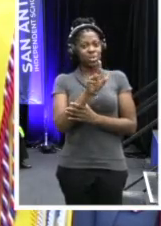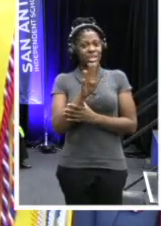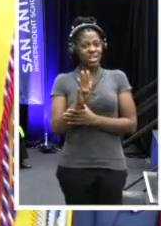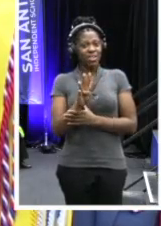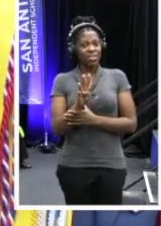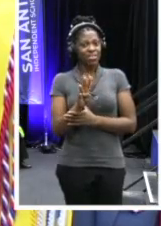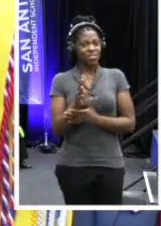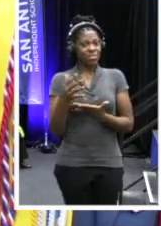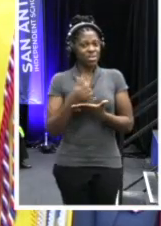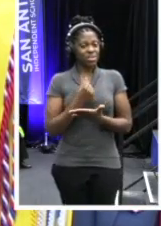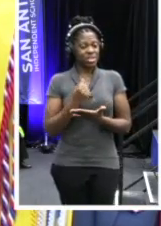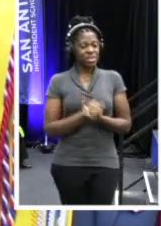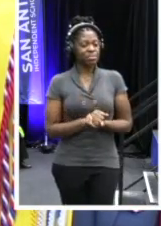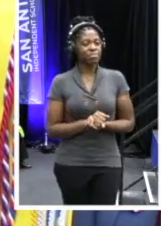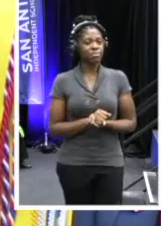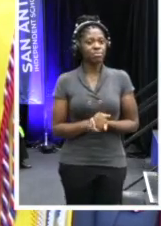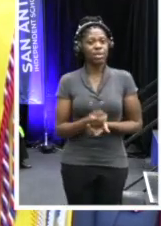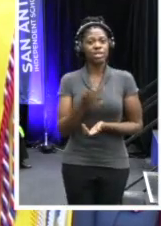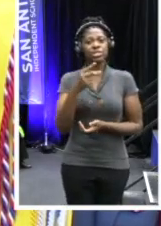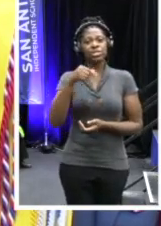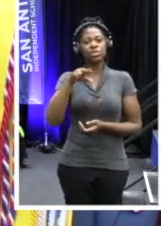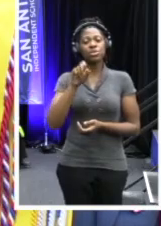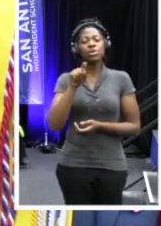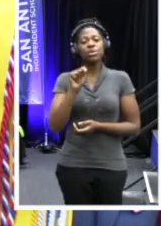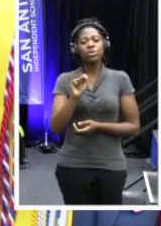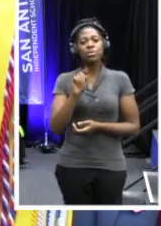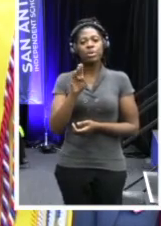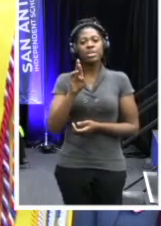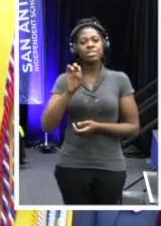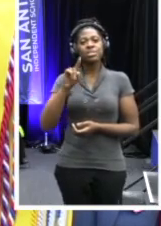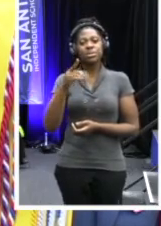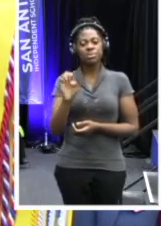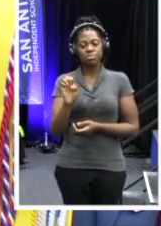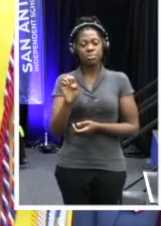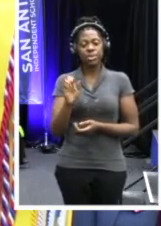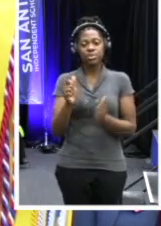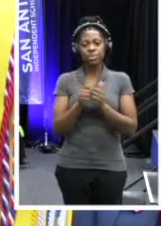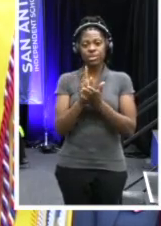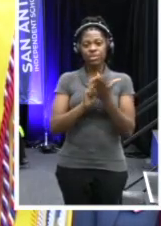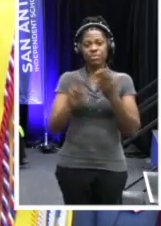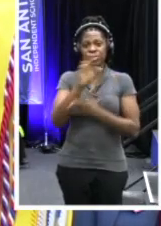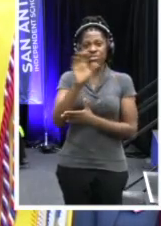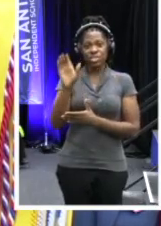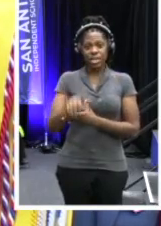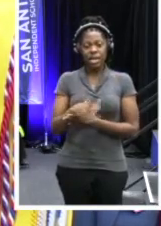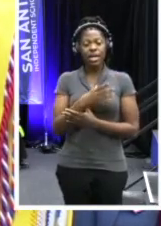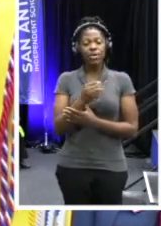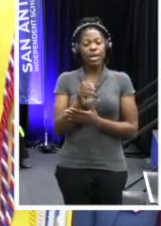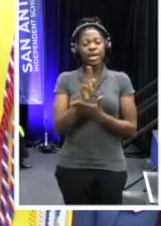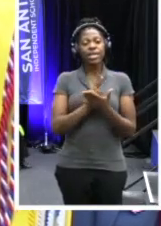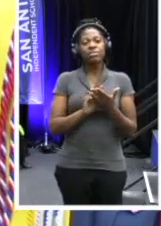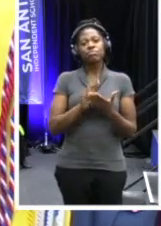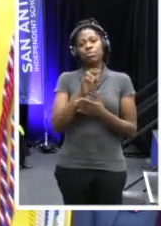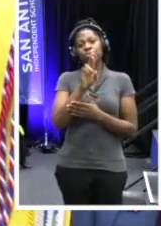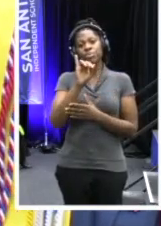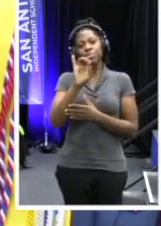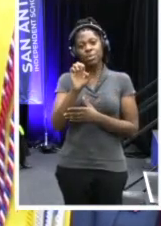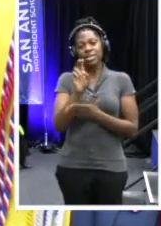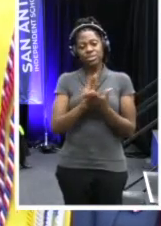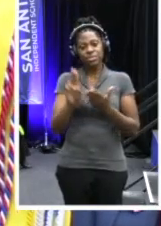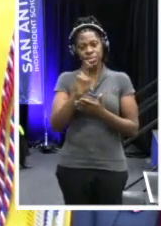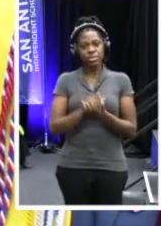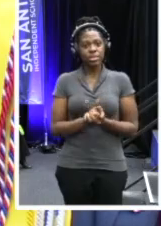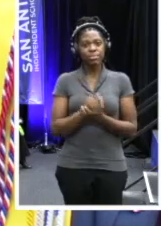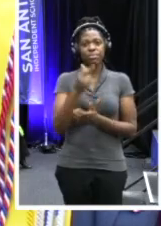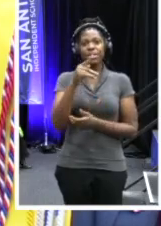produced: two Questbridge Match scholars, one with the University of Chicago and one with Rice University, one